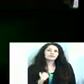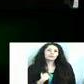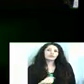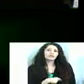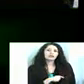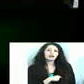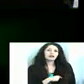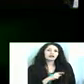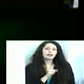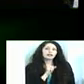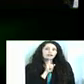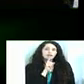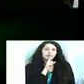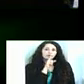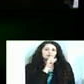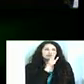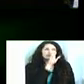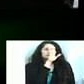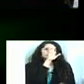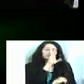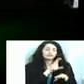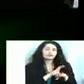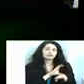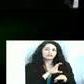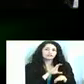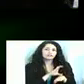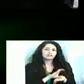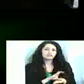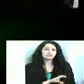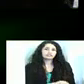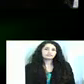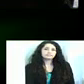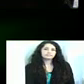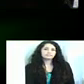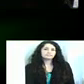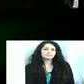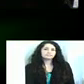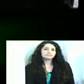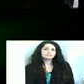We are your church.